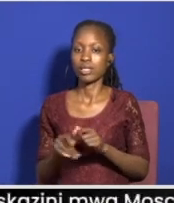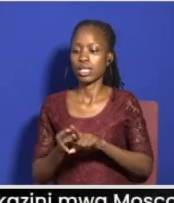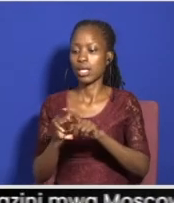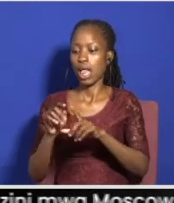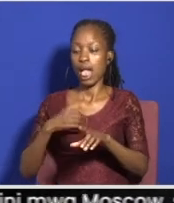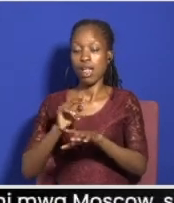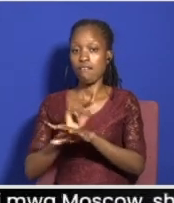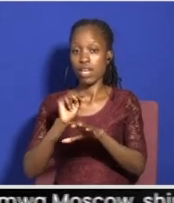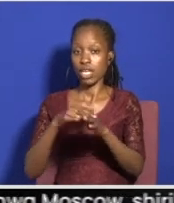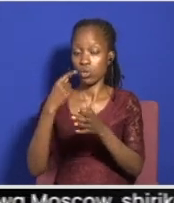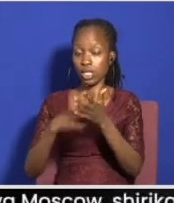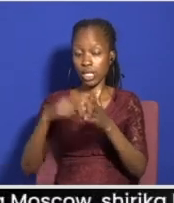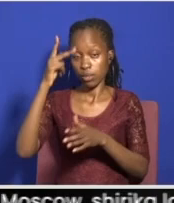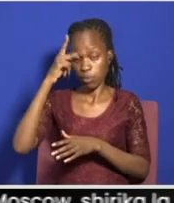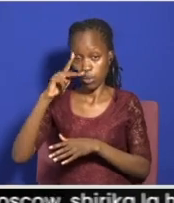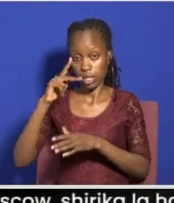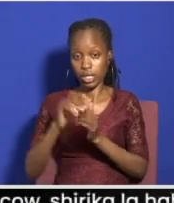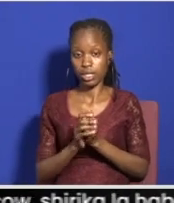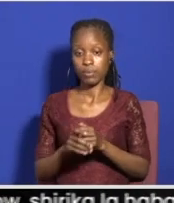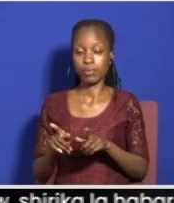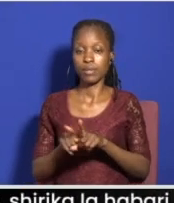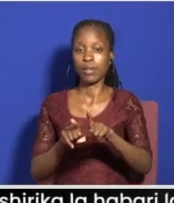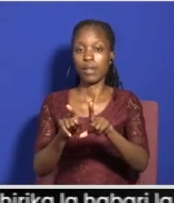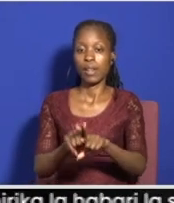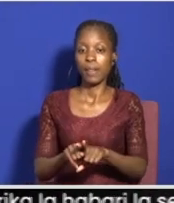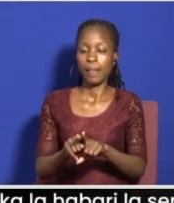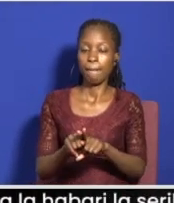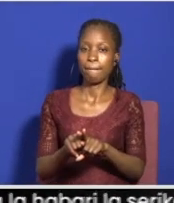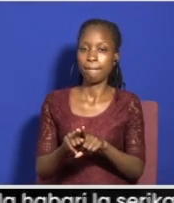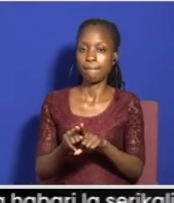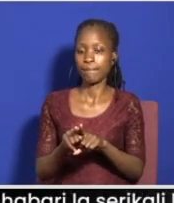and also the spirit of the Finance Act 2023.